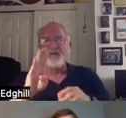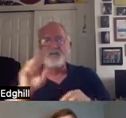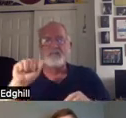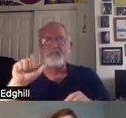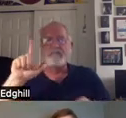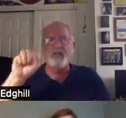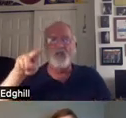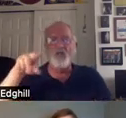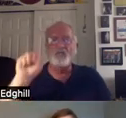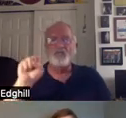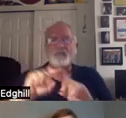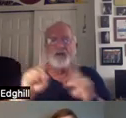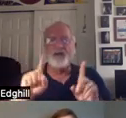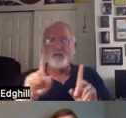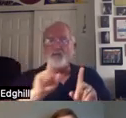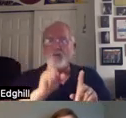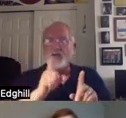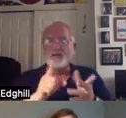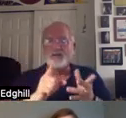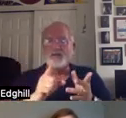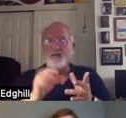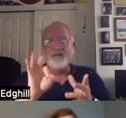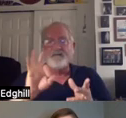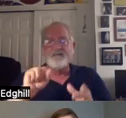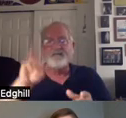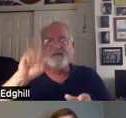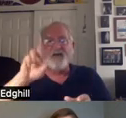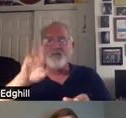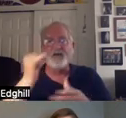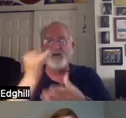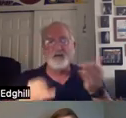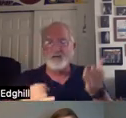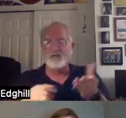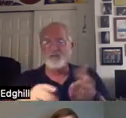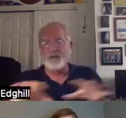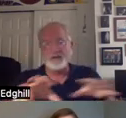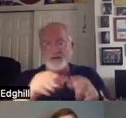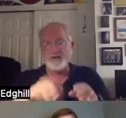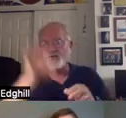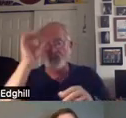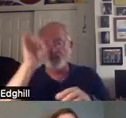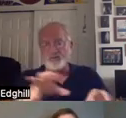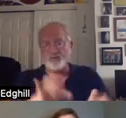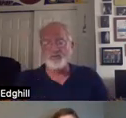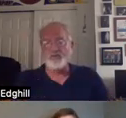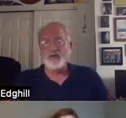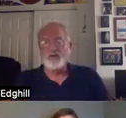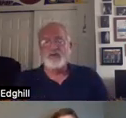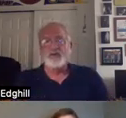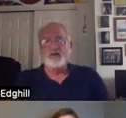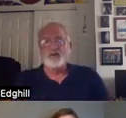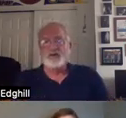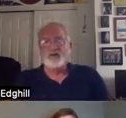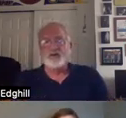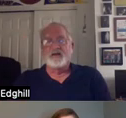a balloons, but really it's just. They were like balloons, but it was really just fabric. In the